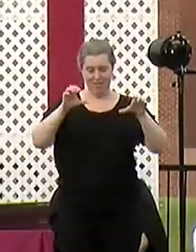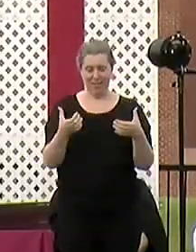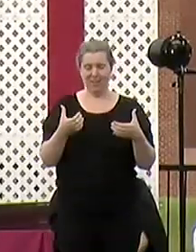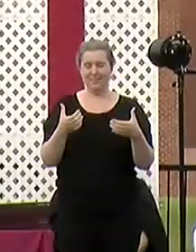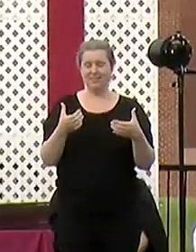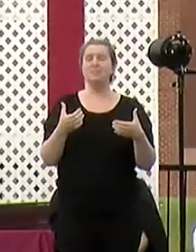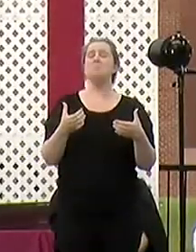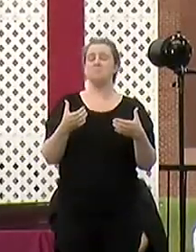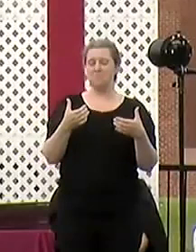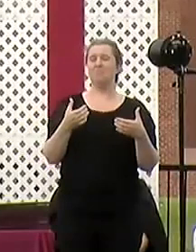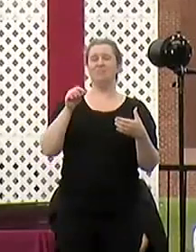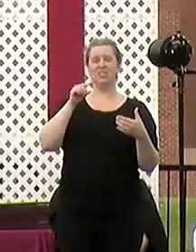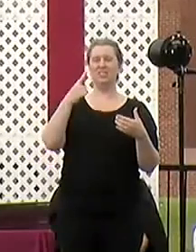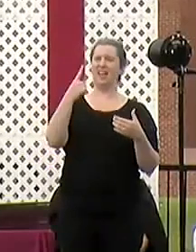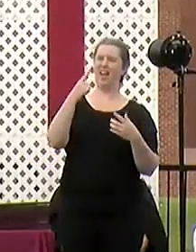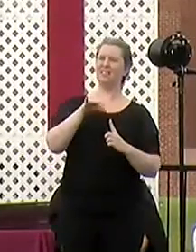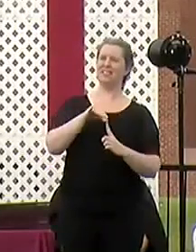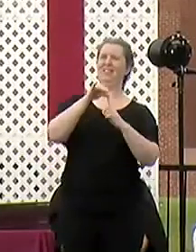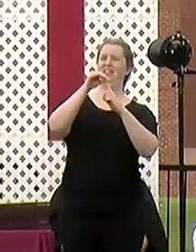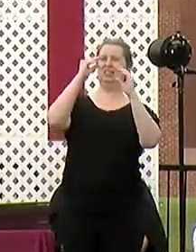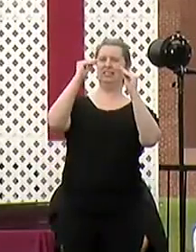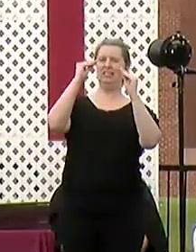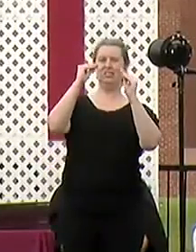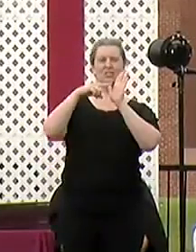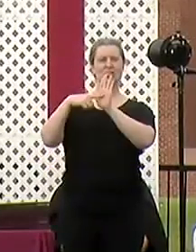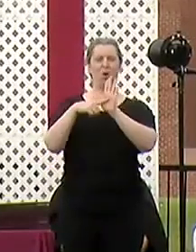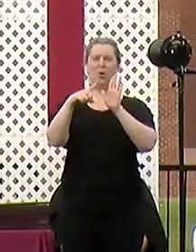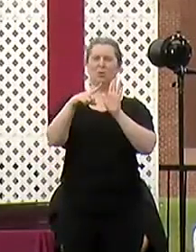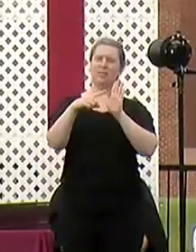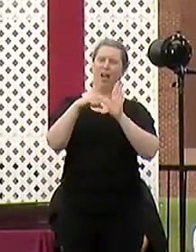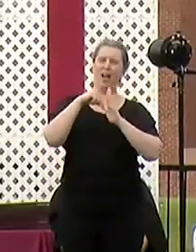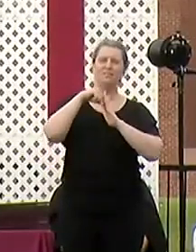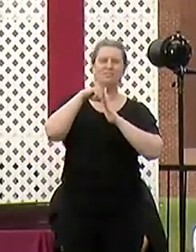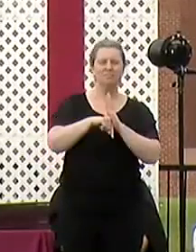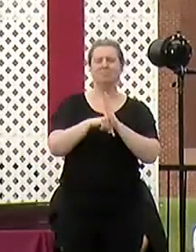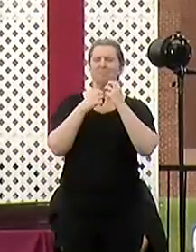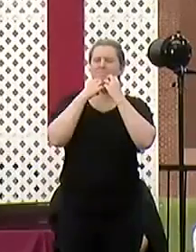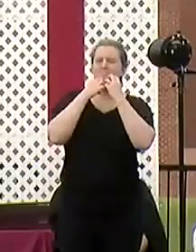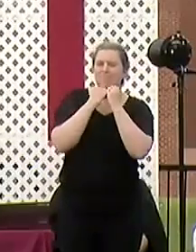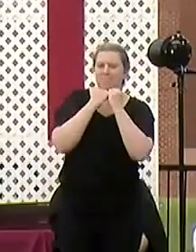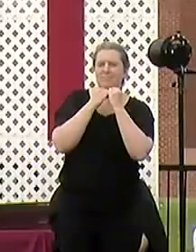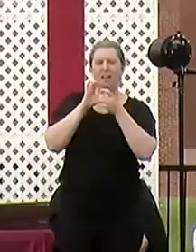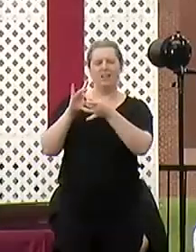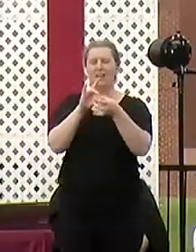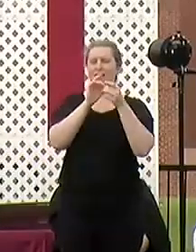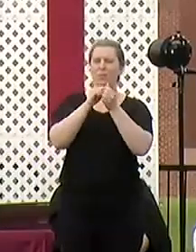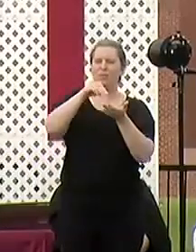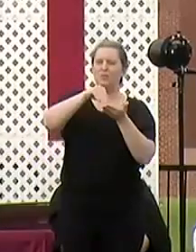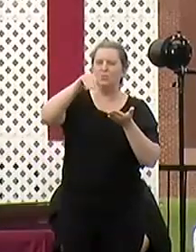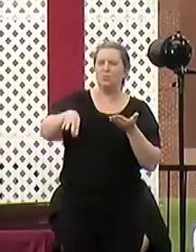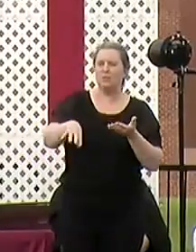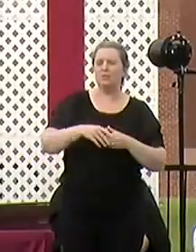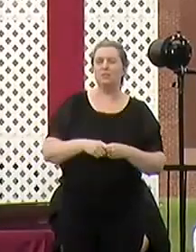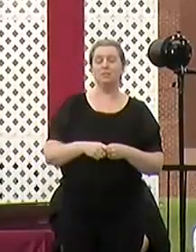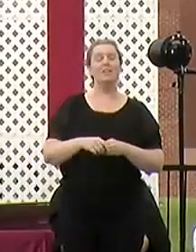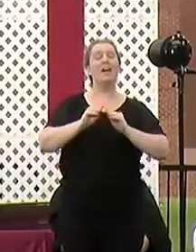classroom. She is one of those rare teachers who demonstrate a deep passion for what they teach, as well as for connecting with their students.